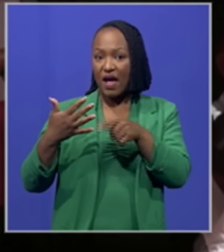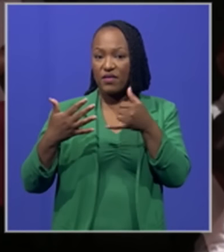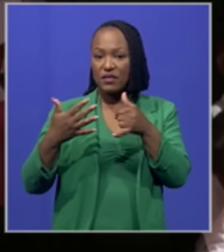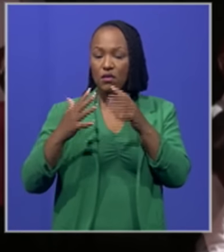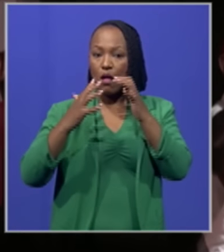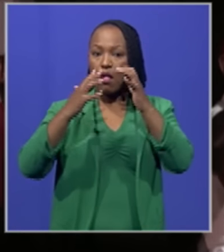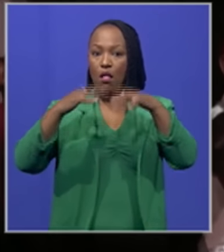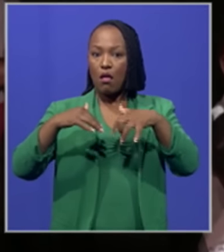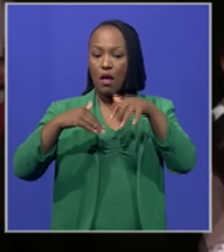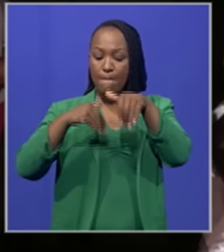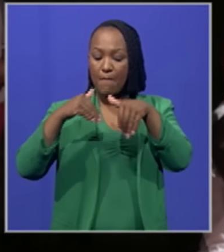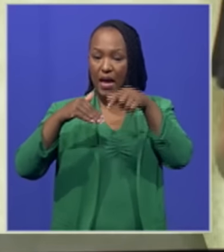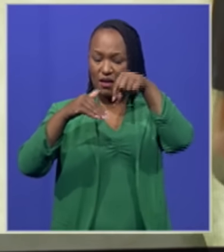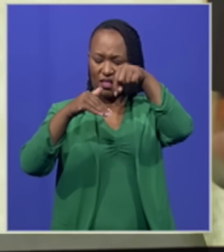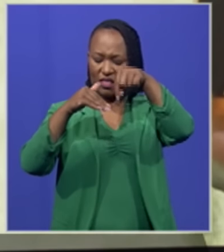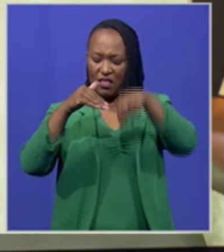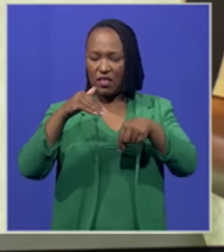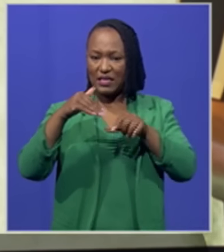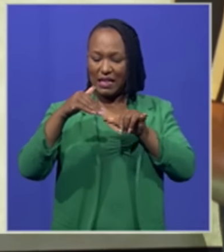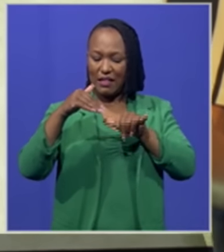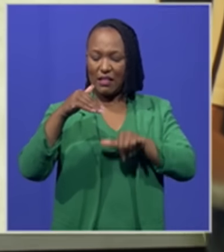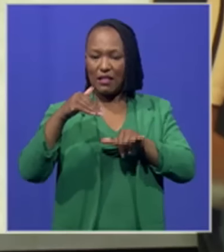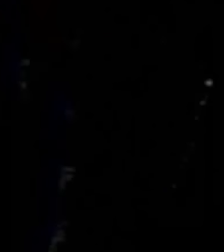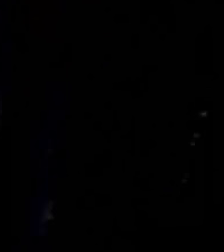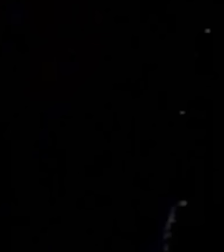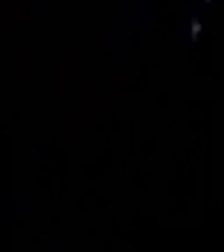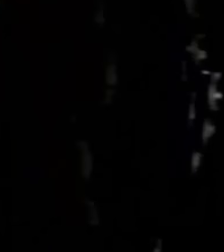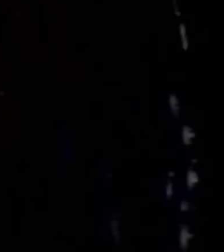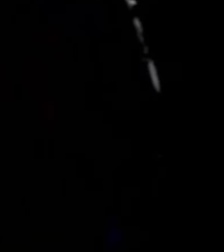kwa shaftong ya moepo wa Ekapa kwa Northern Cape.